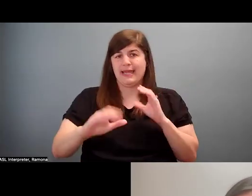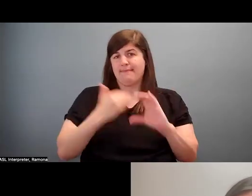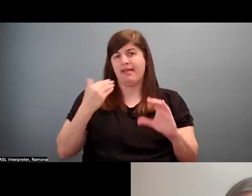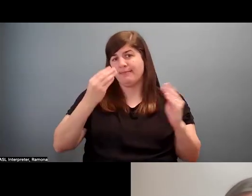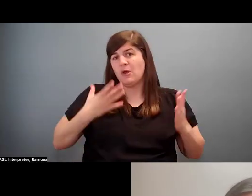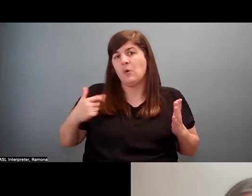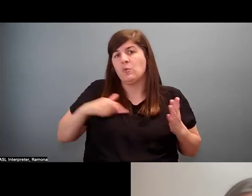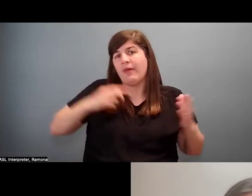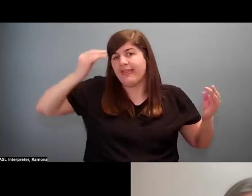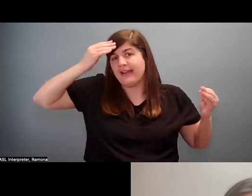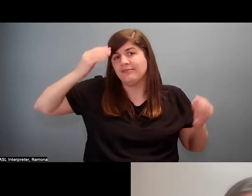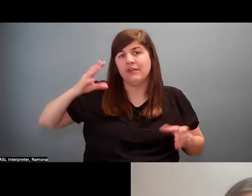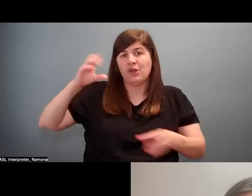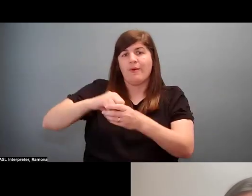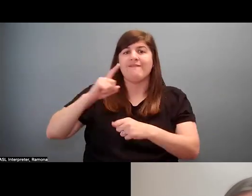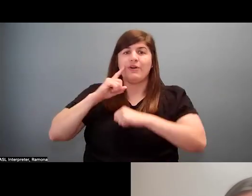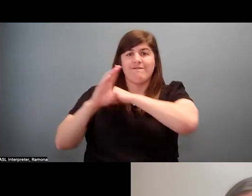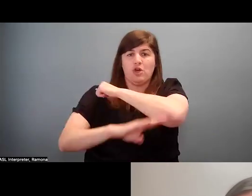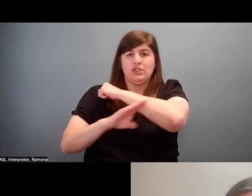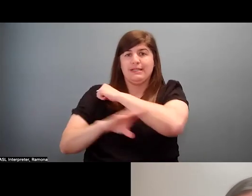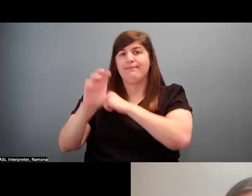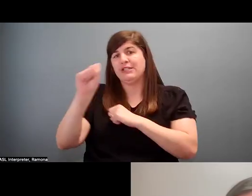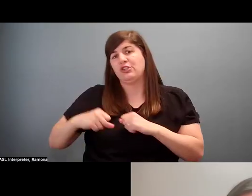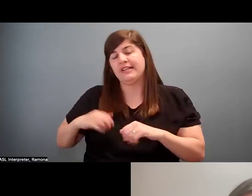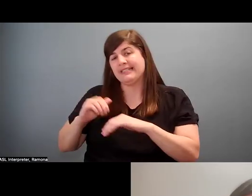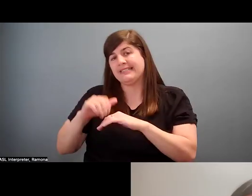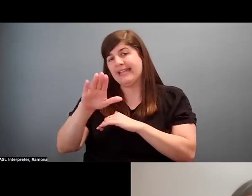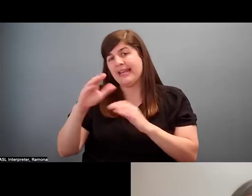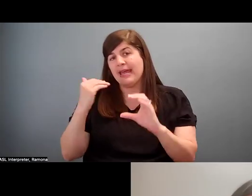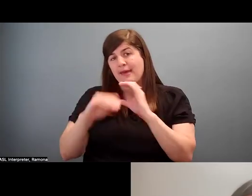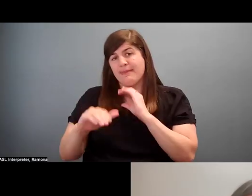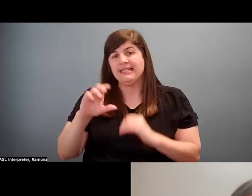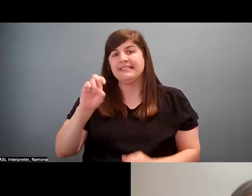think about including them for the fall semester. You can send an email to